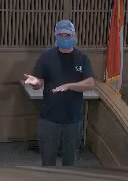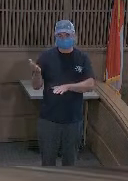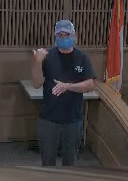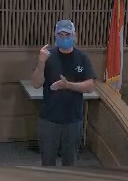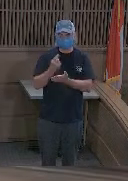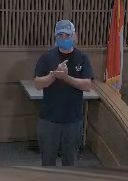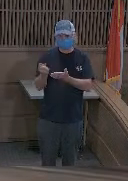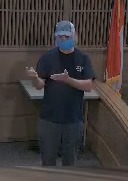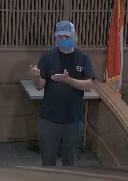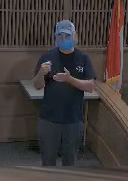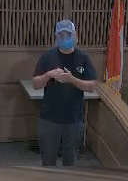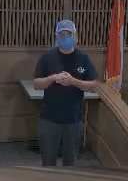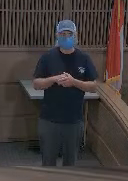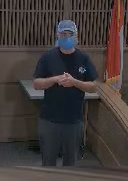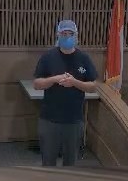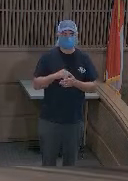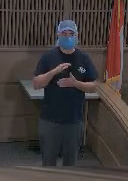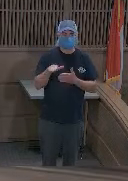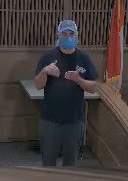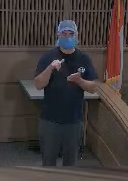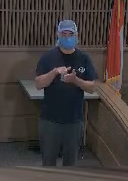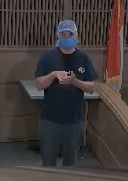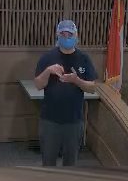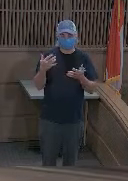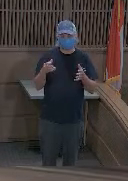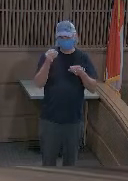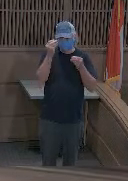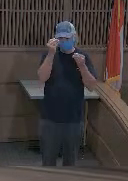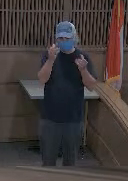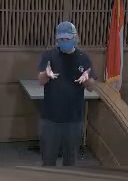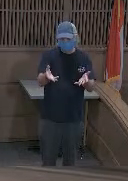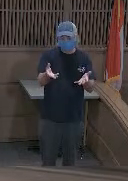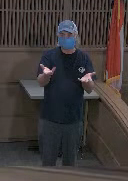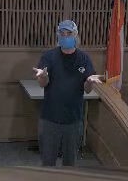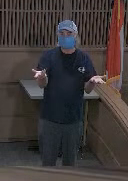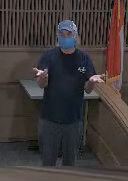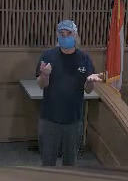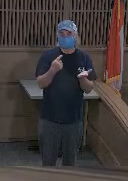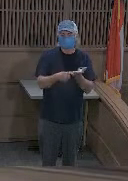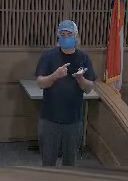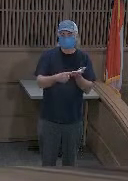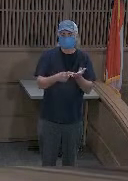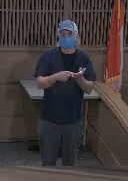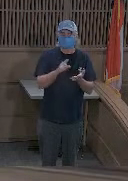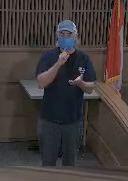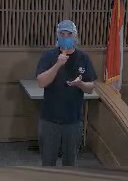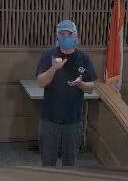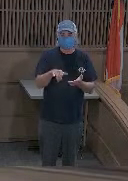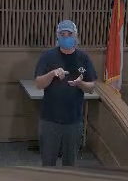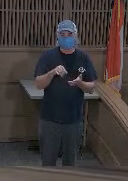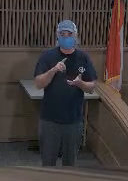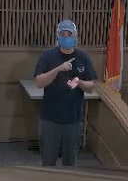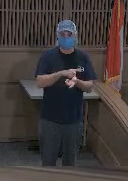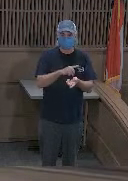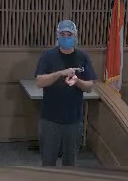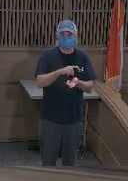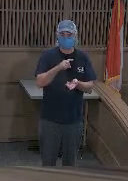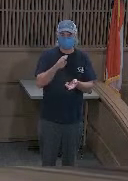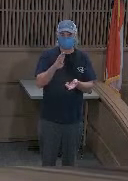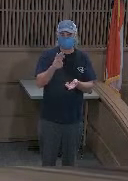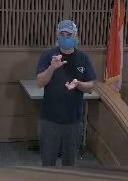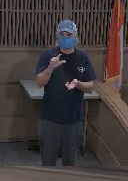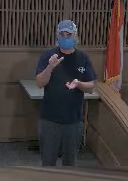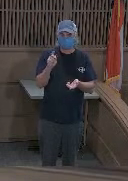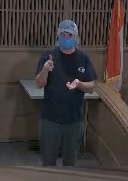week. All that being said, I would, again, I'm sure Dr. Black's going to tell us something about it, but this